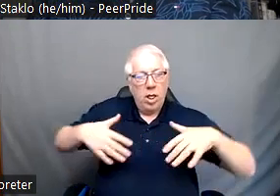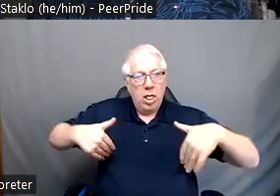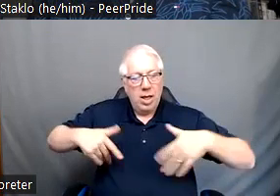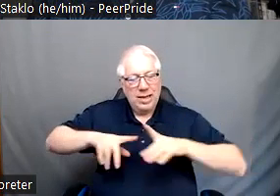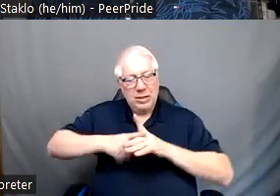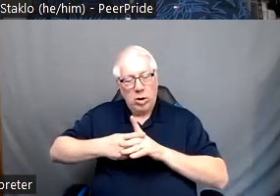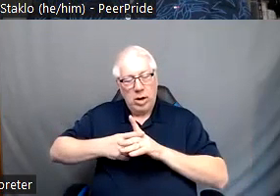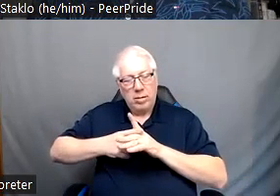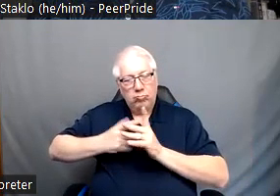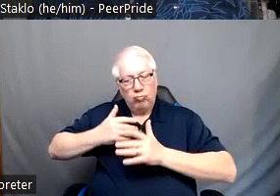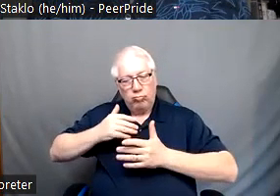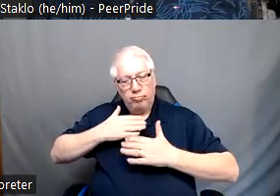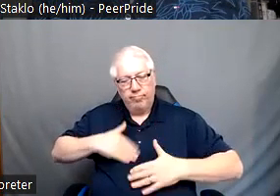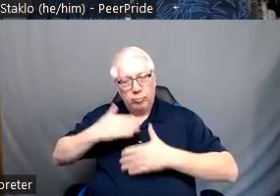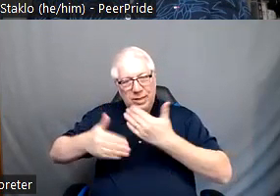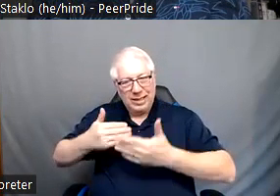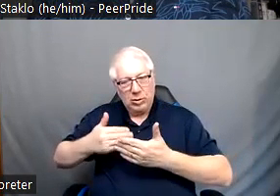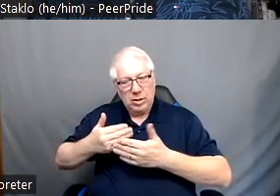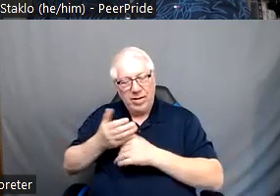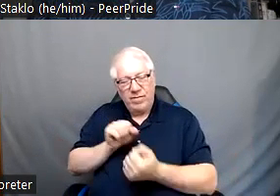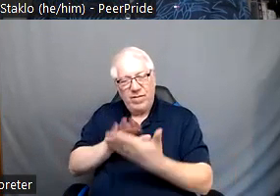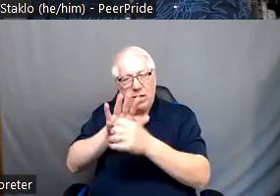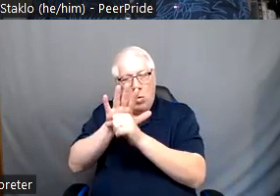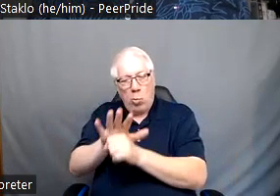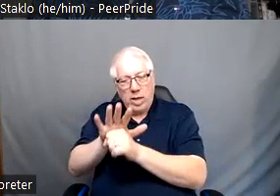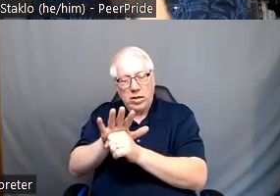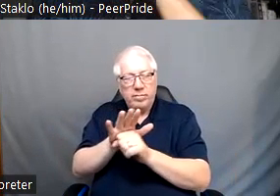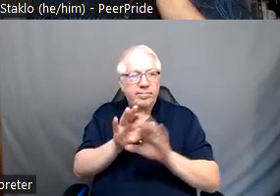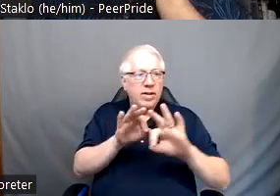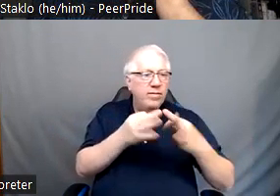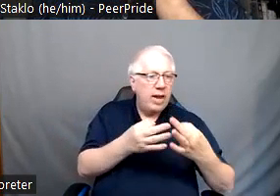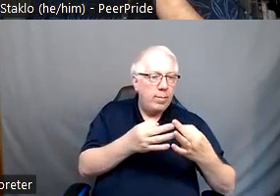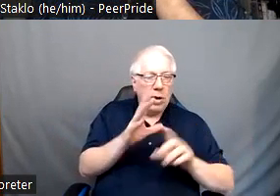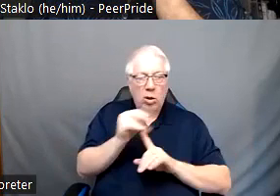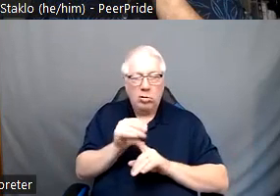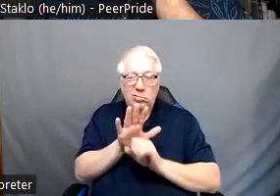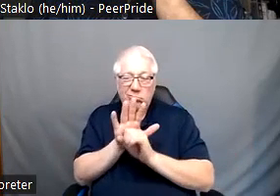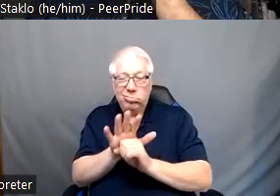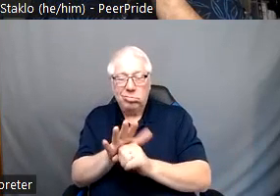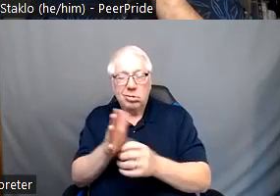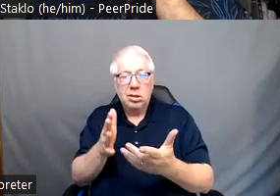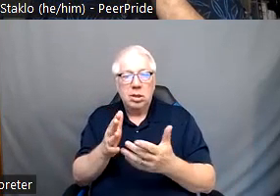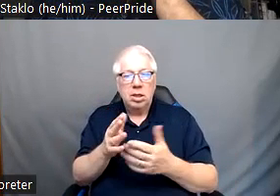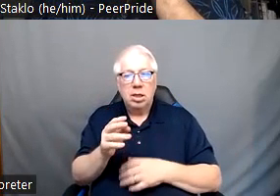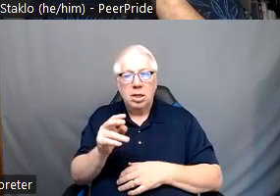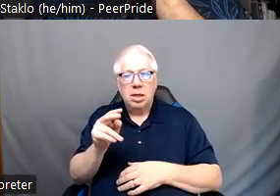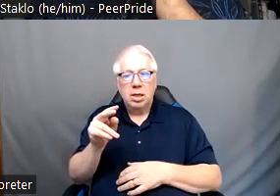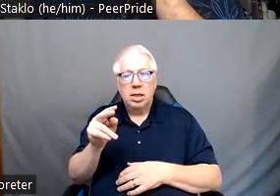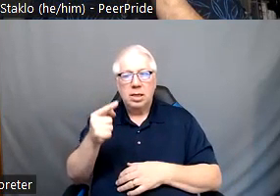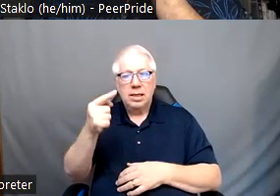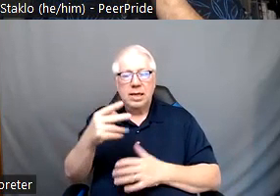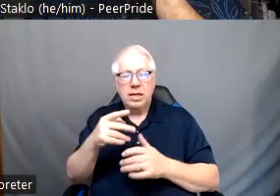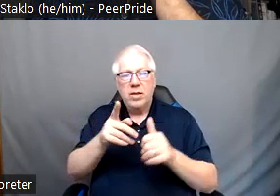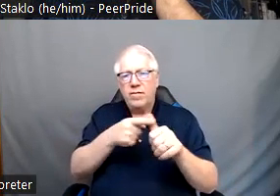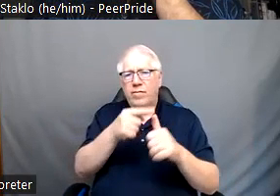medical procedures and are facing pressures either from their families or from cultures. We have a second half, but I'm going to just ask that